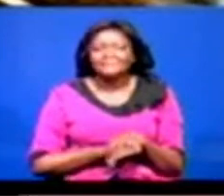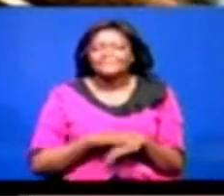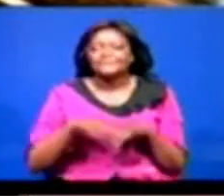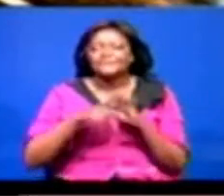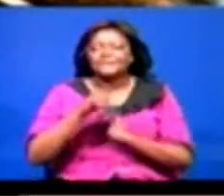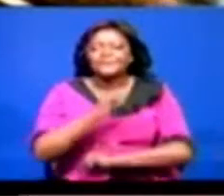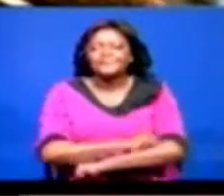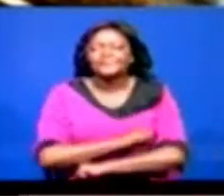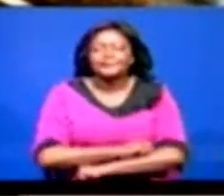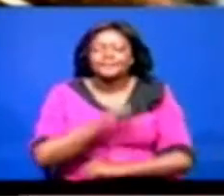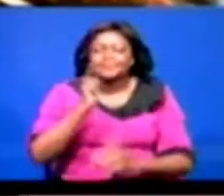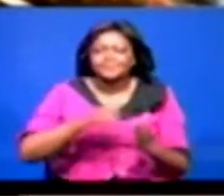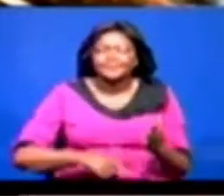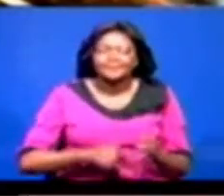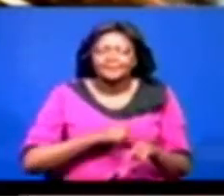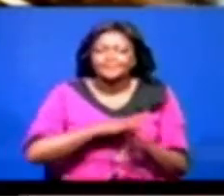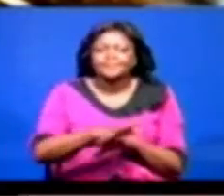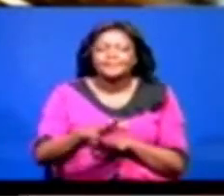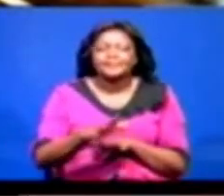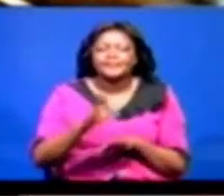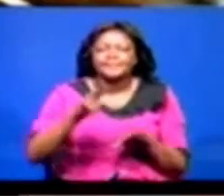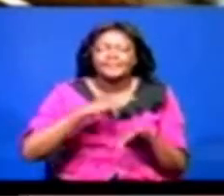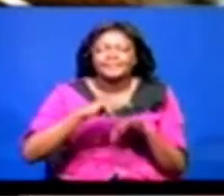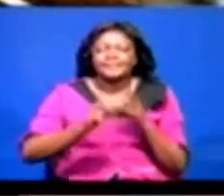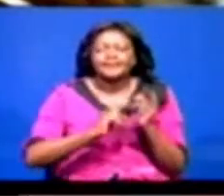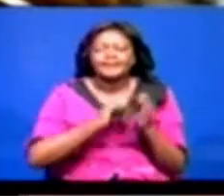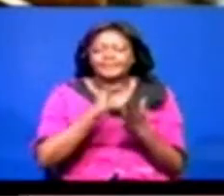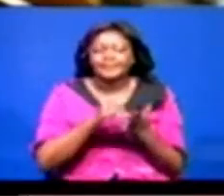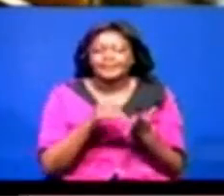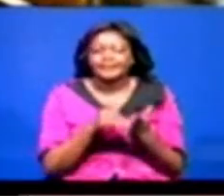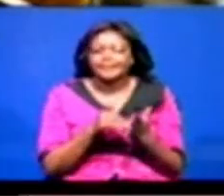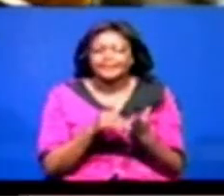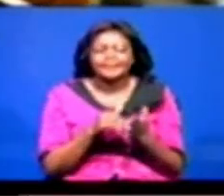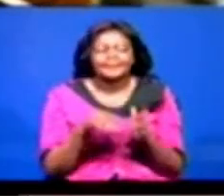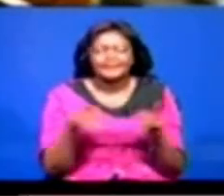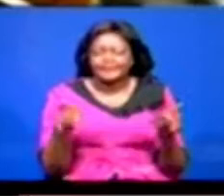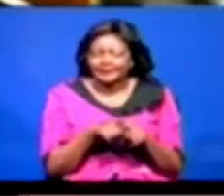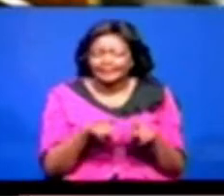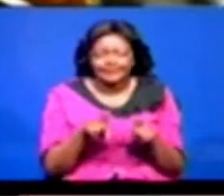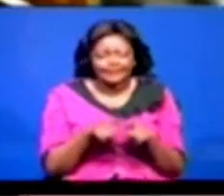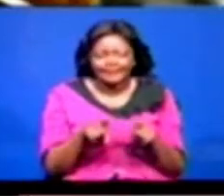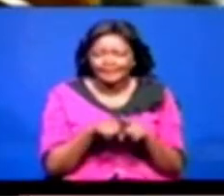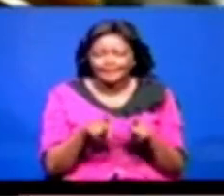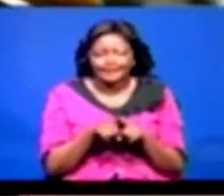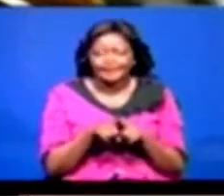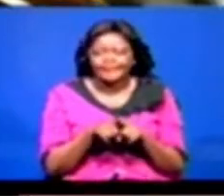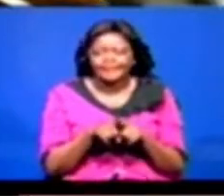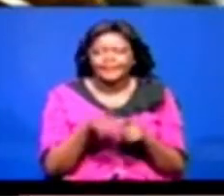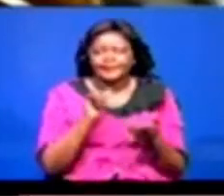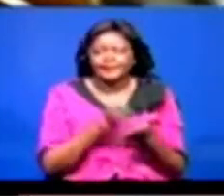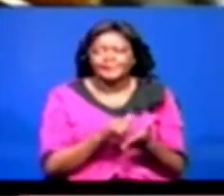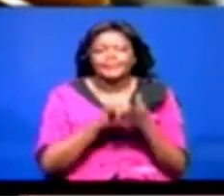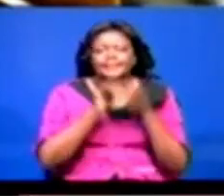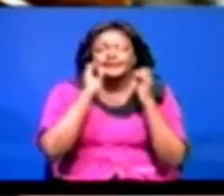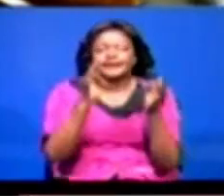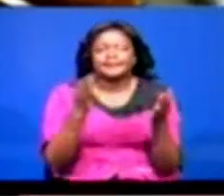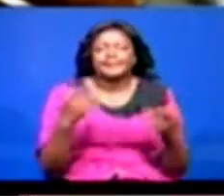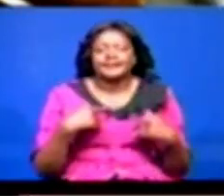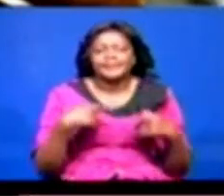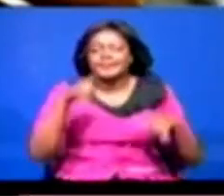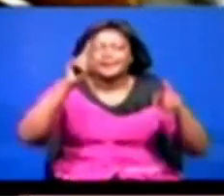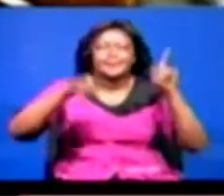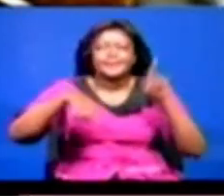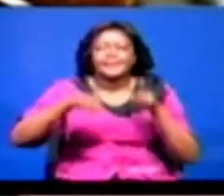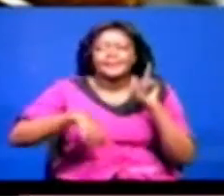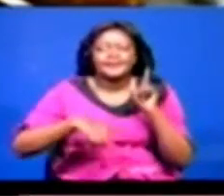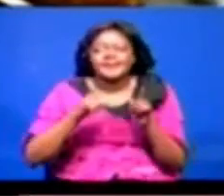and what has been transmitted to the National Tallying Center is one and the same. And that in the event that there's a discrepancy, it does